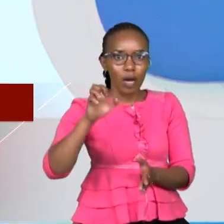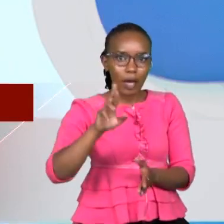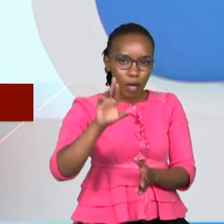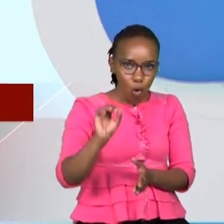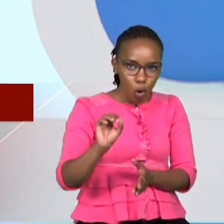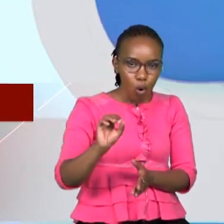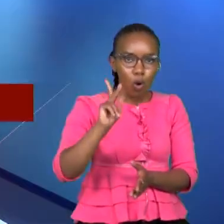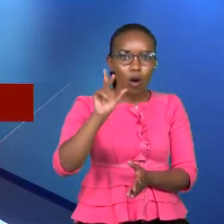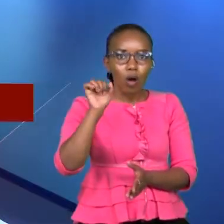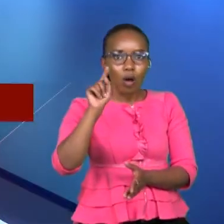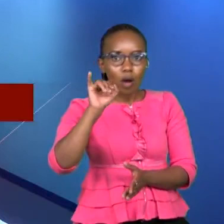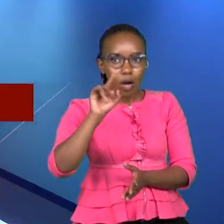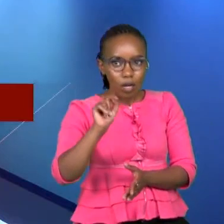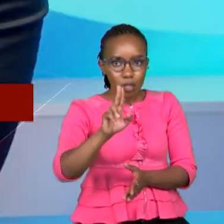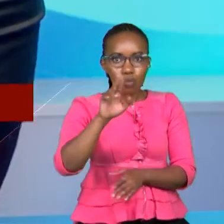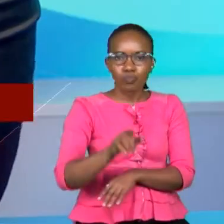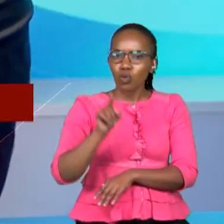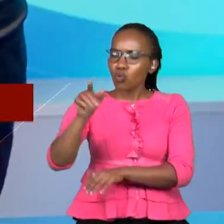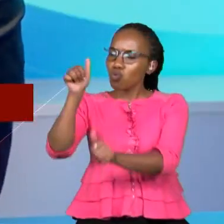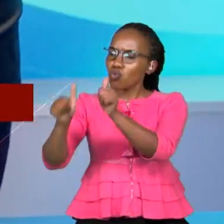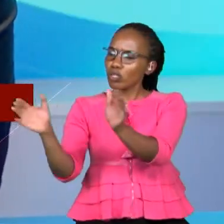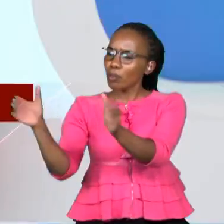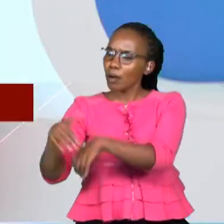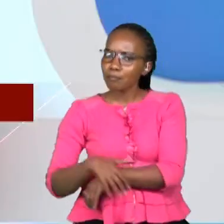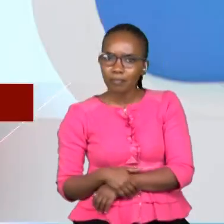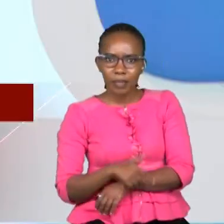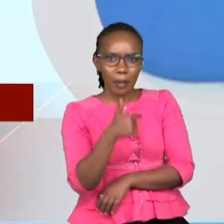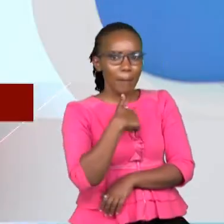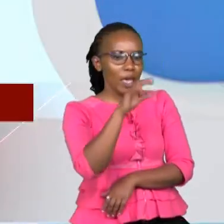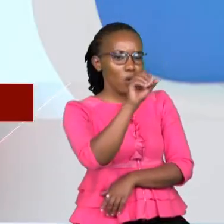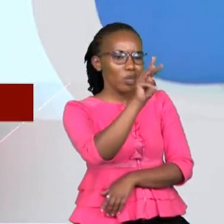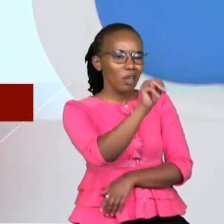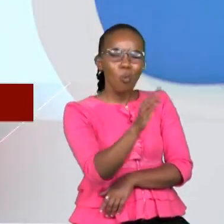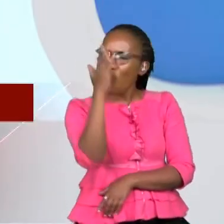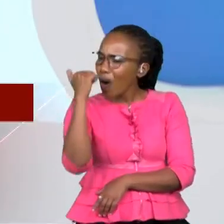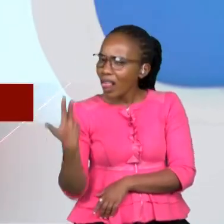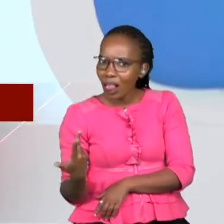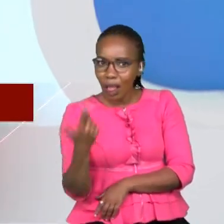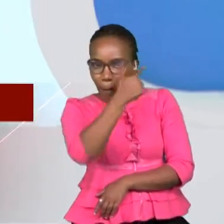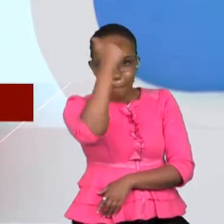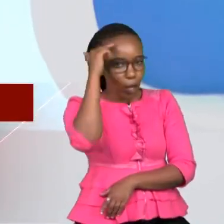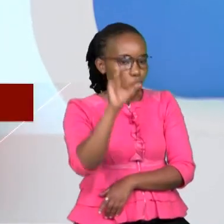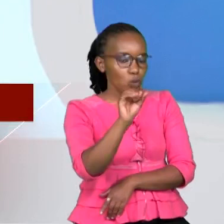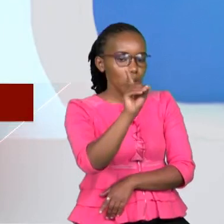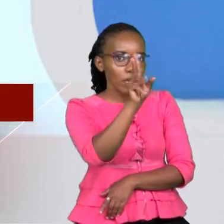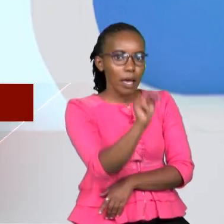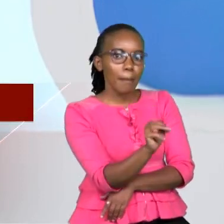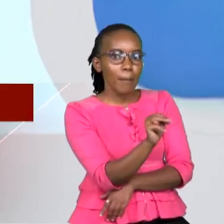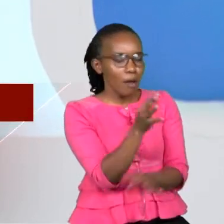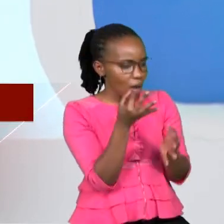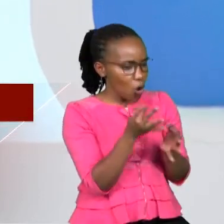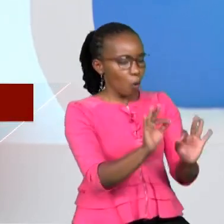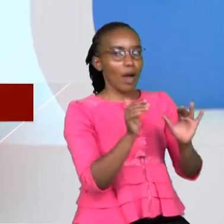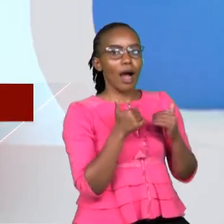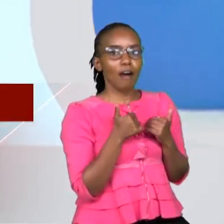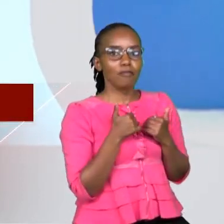Yes. Yeah. You're vying with which ticket? I'm vying with the ODM. Why ODM? Because ODM is the only party which has democracy in